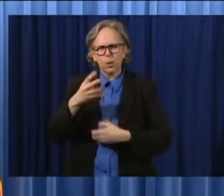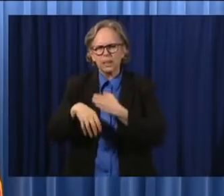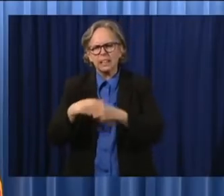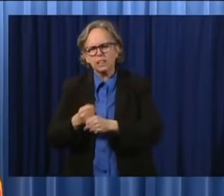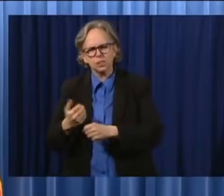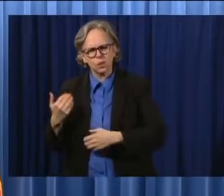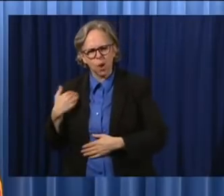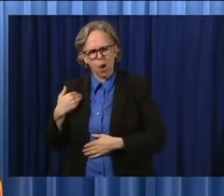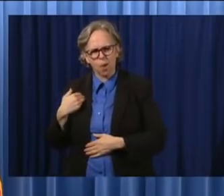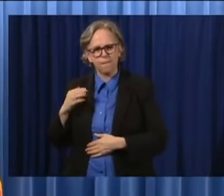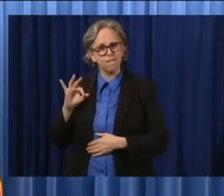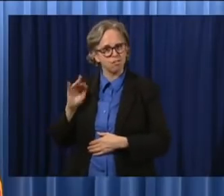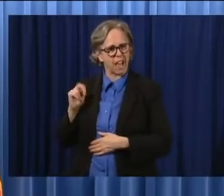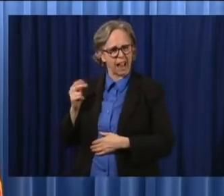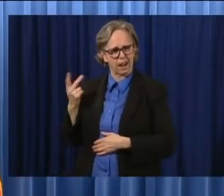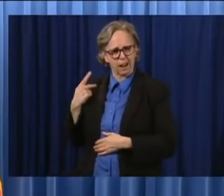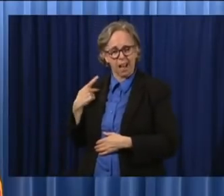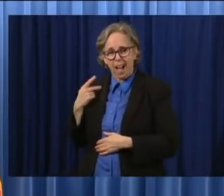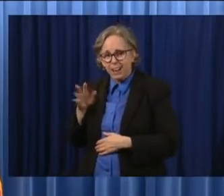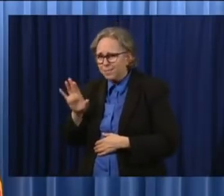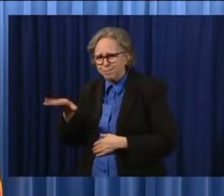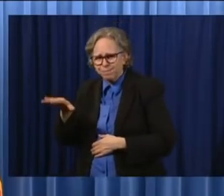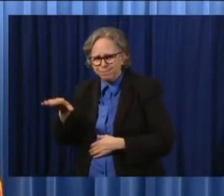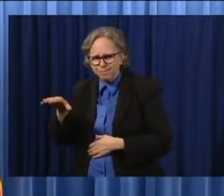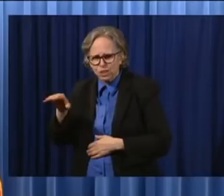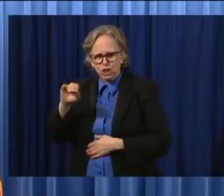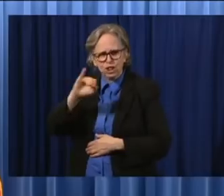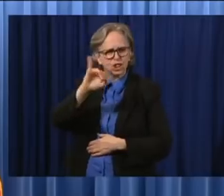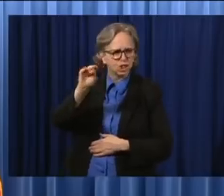asked Joe Mullins, who's part of this group, who leads this group, who's